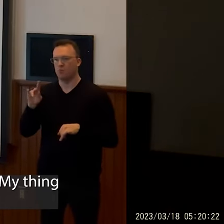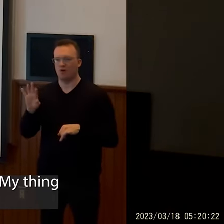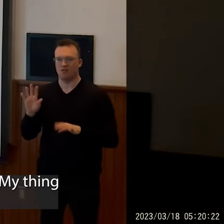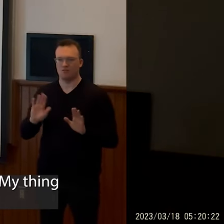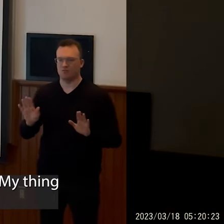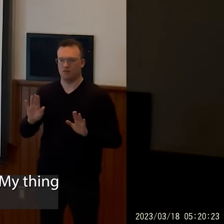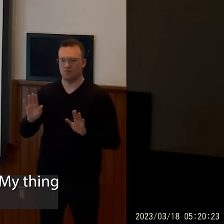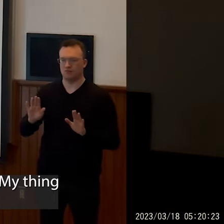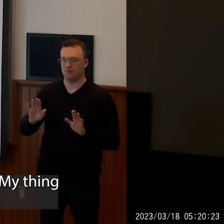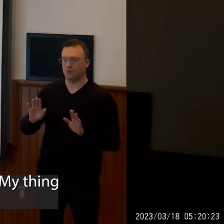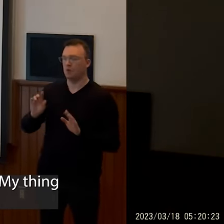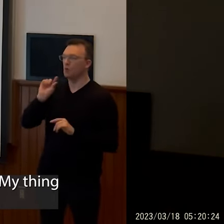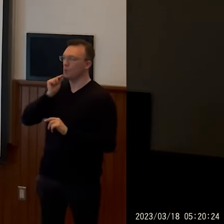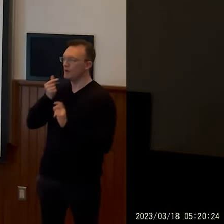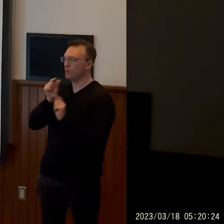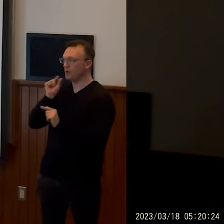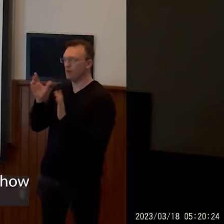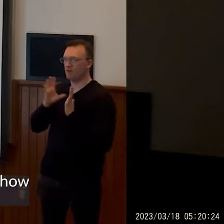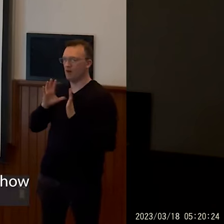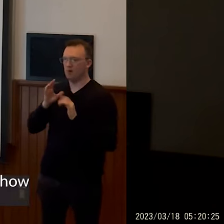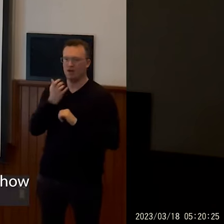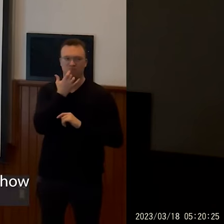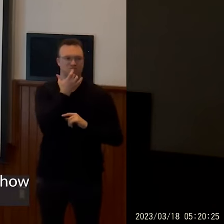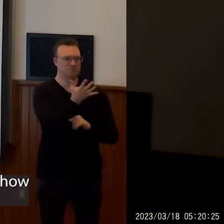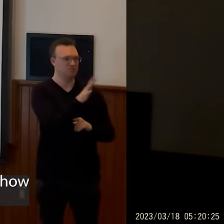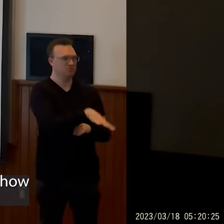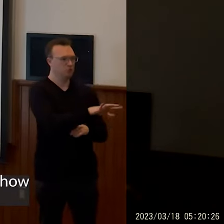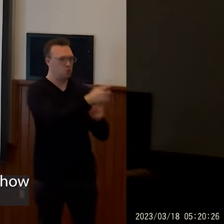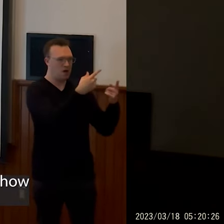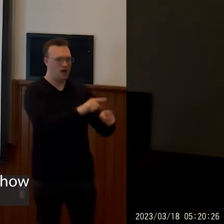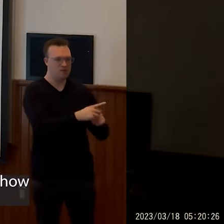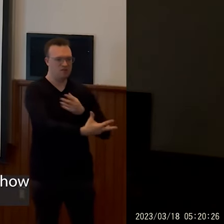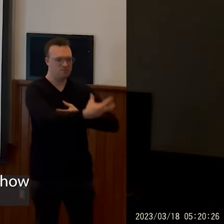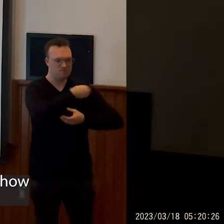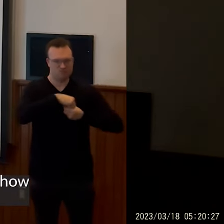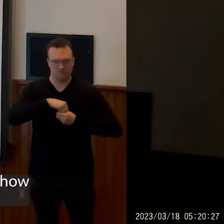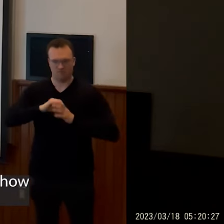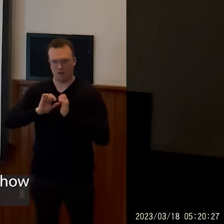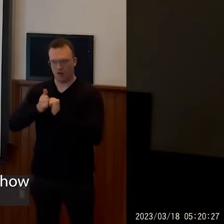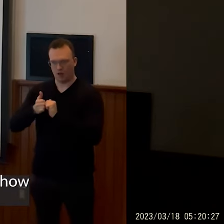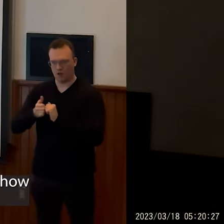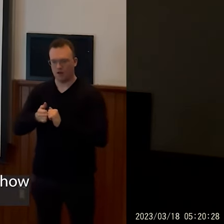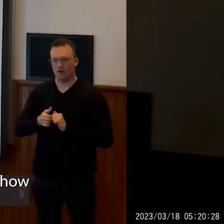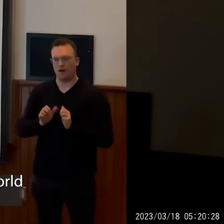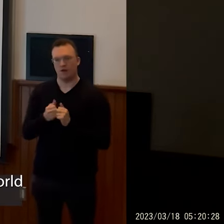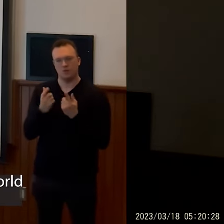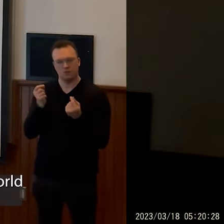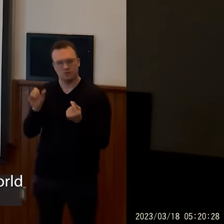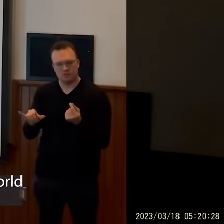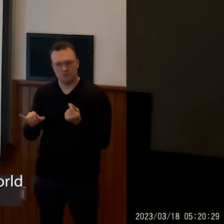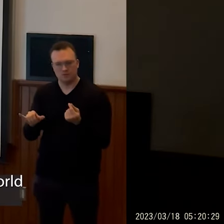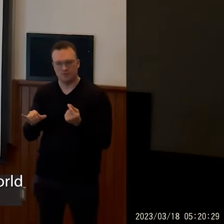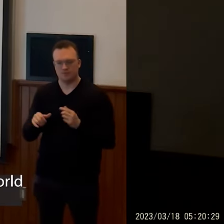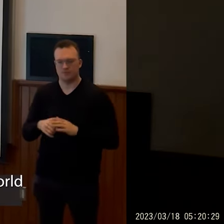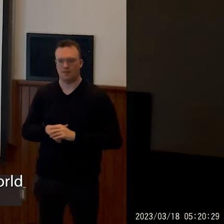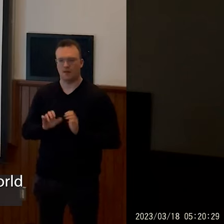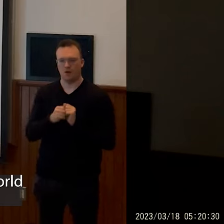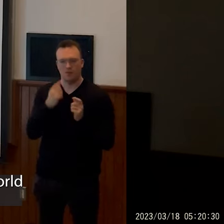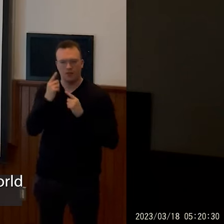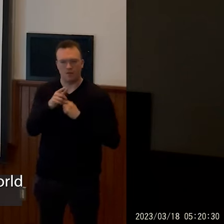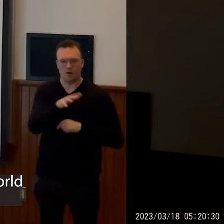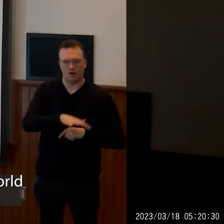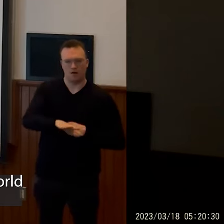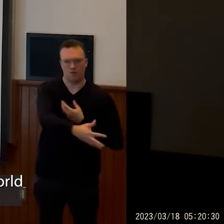is, what else is going on around our queer experiences? But how do we then account for those other